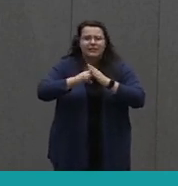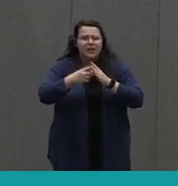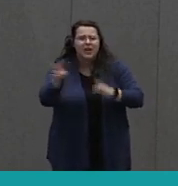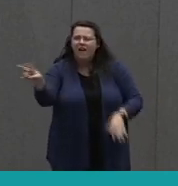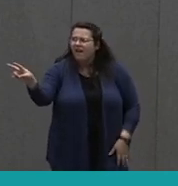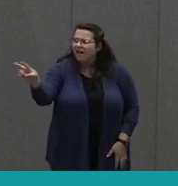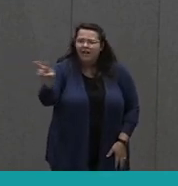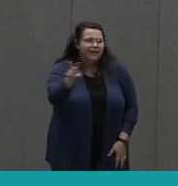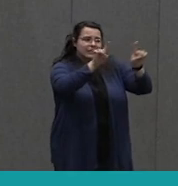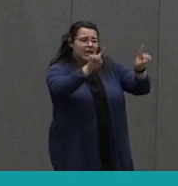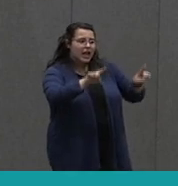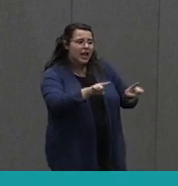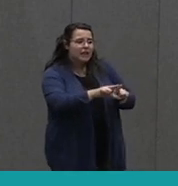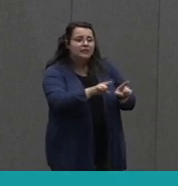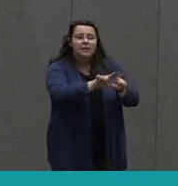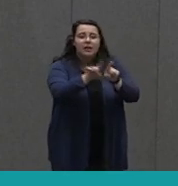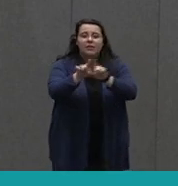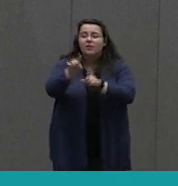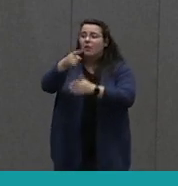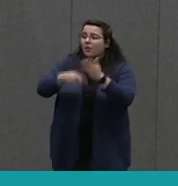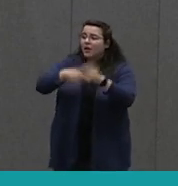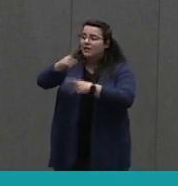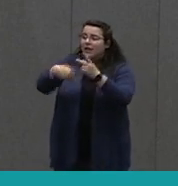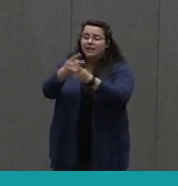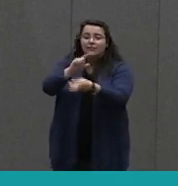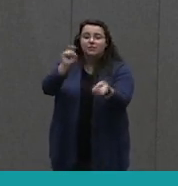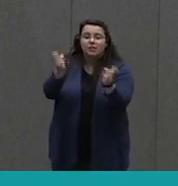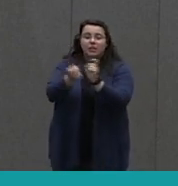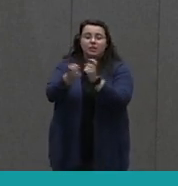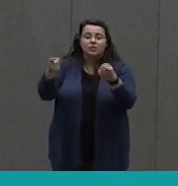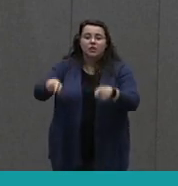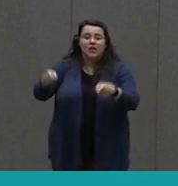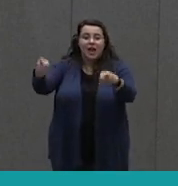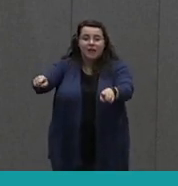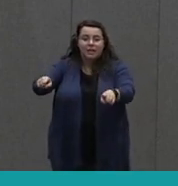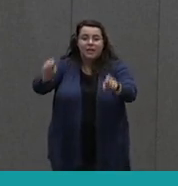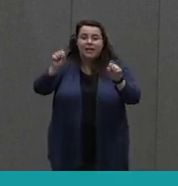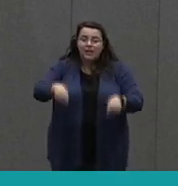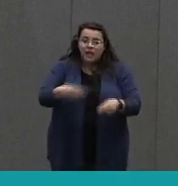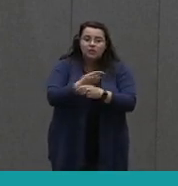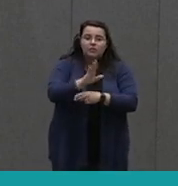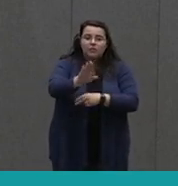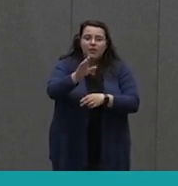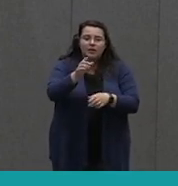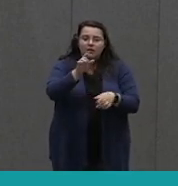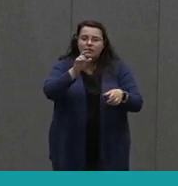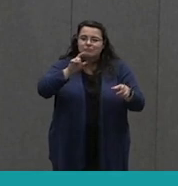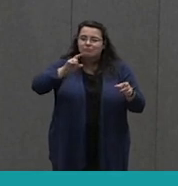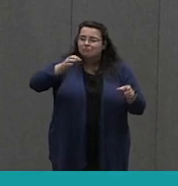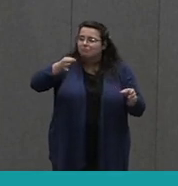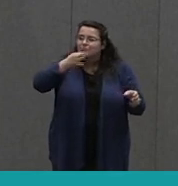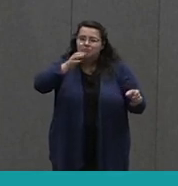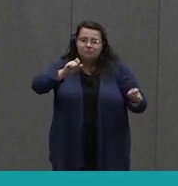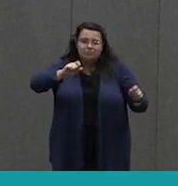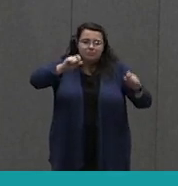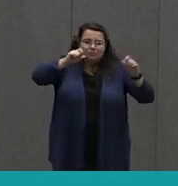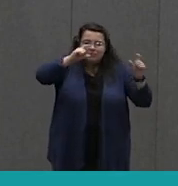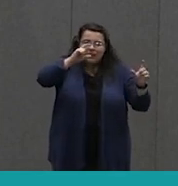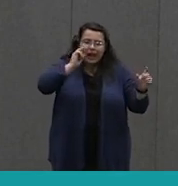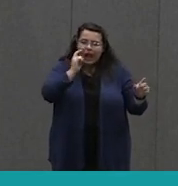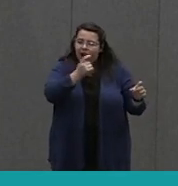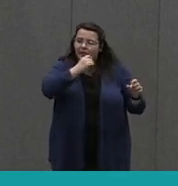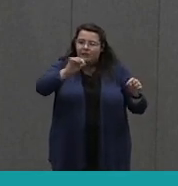kinds of stories. And you can even tell your stuffed animal secrets. Like if there's like a secret that you don't want anybody